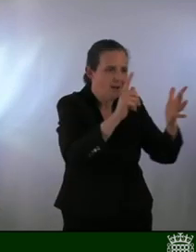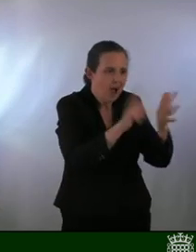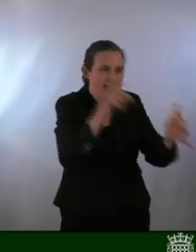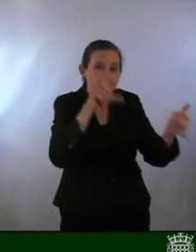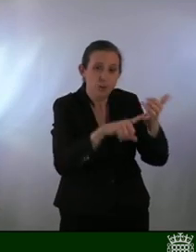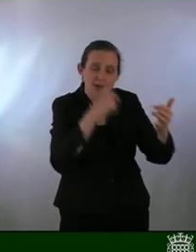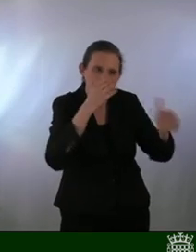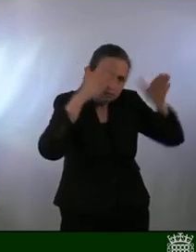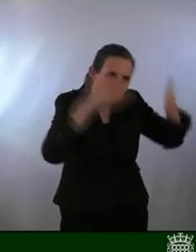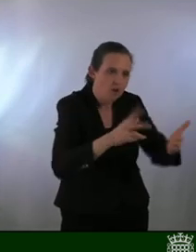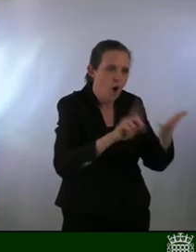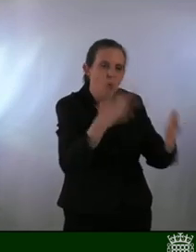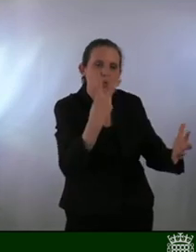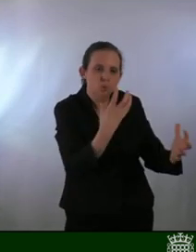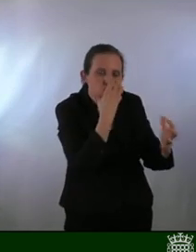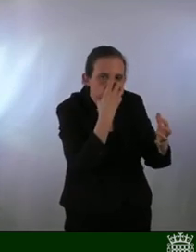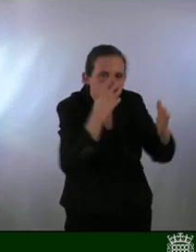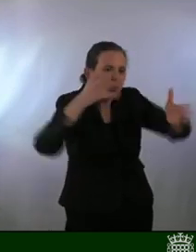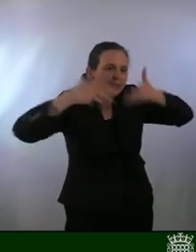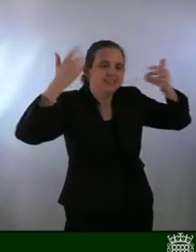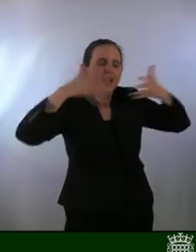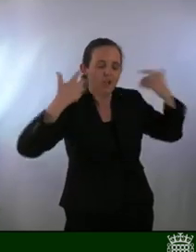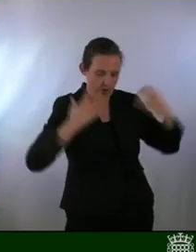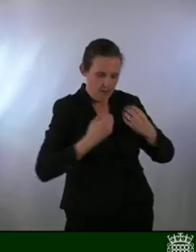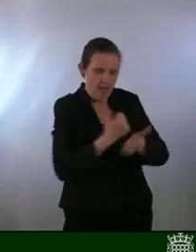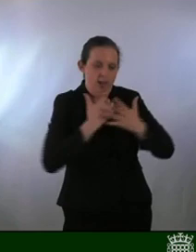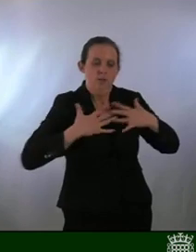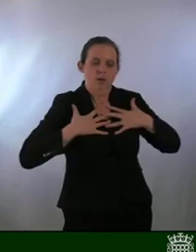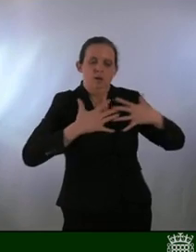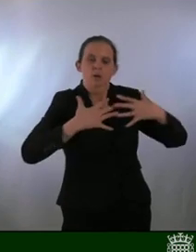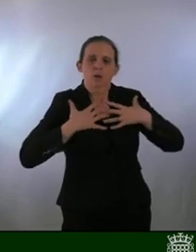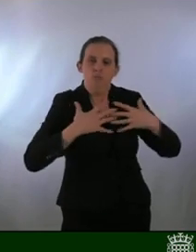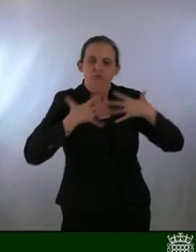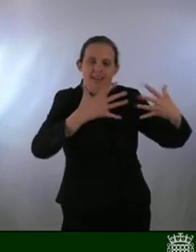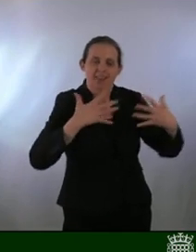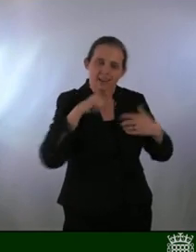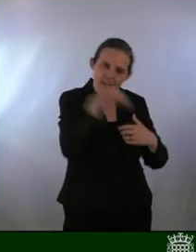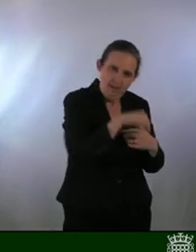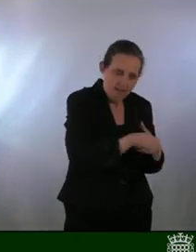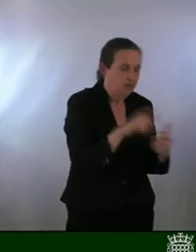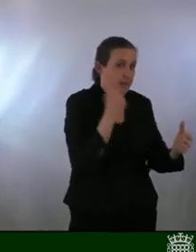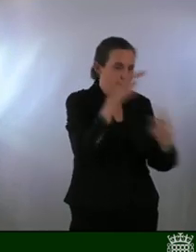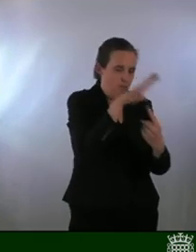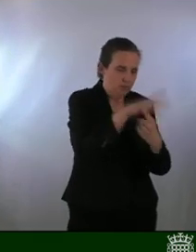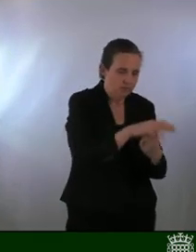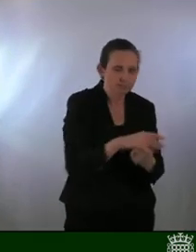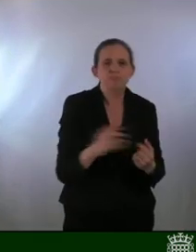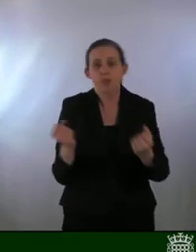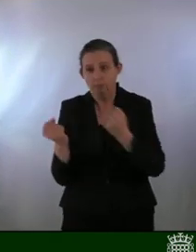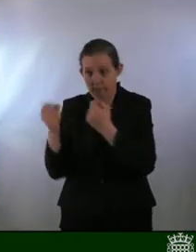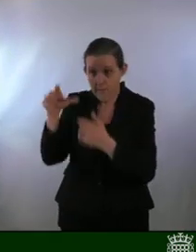the ventilation that is needed in many of these cases. Turning to the other questions asked by the Honourable